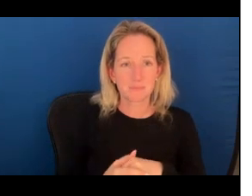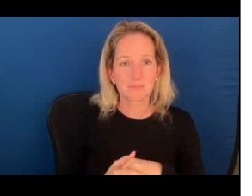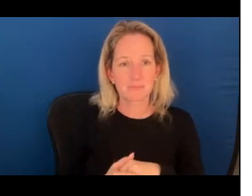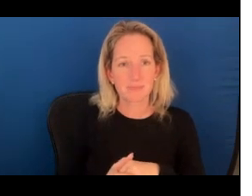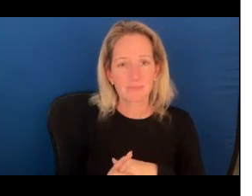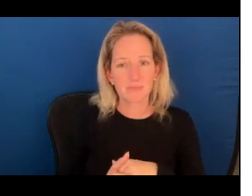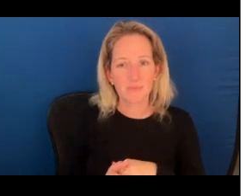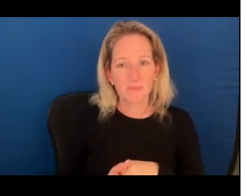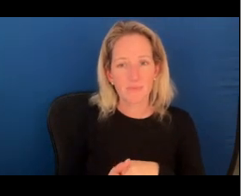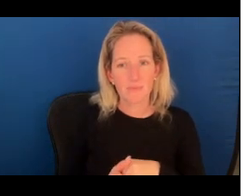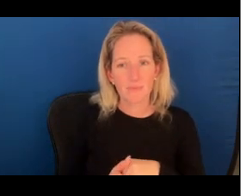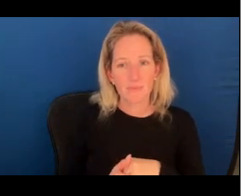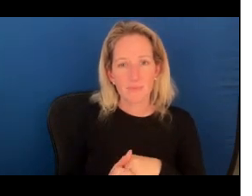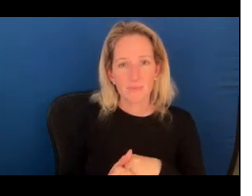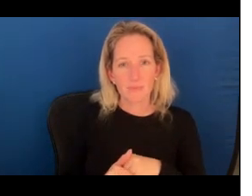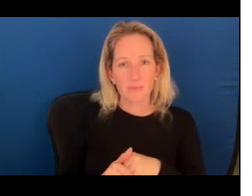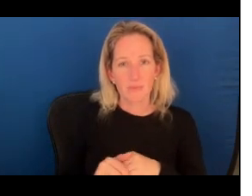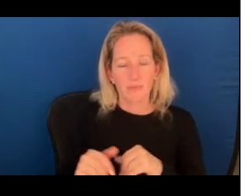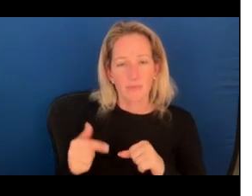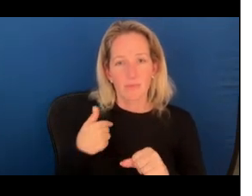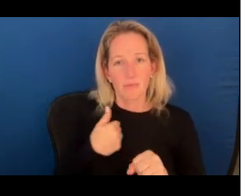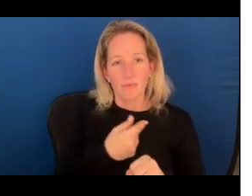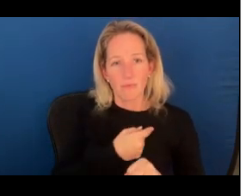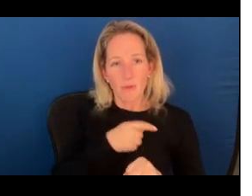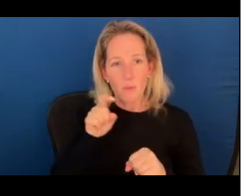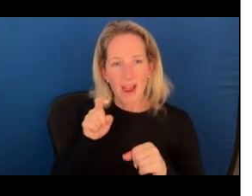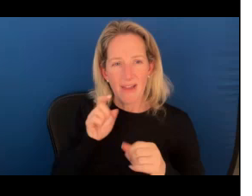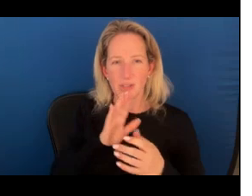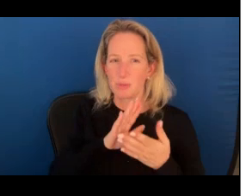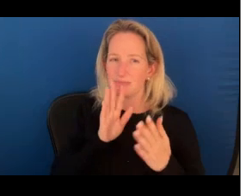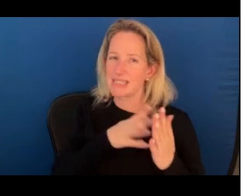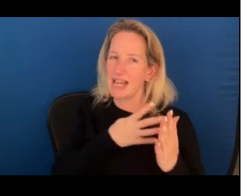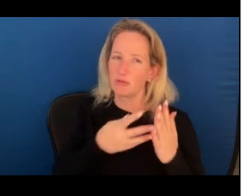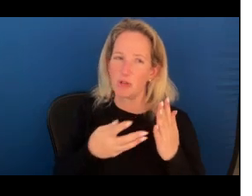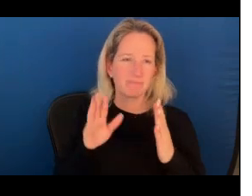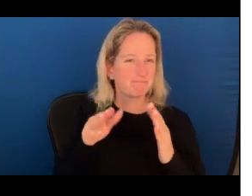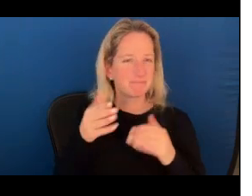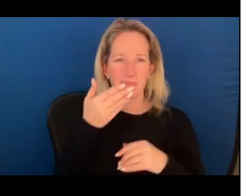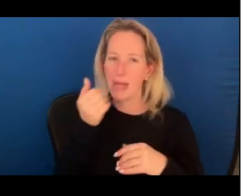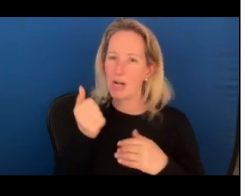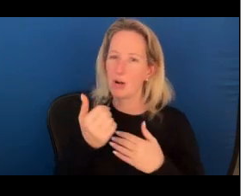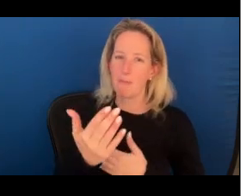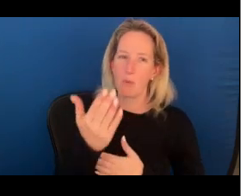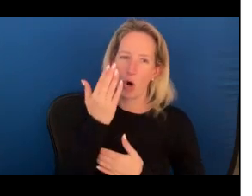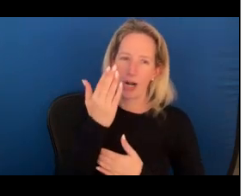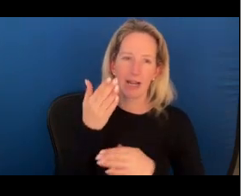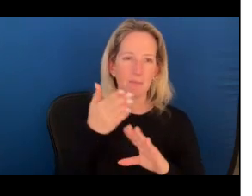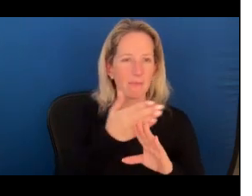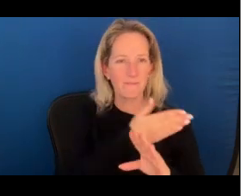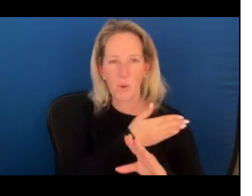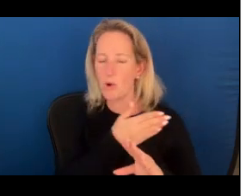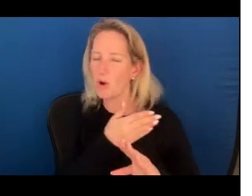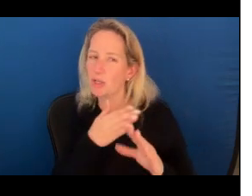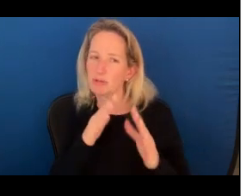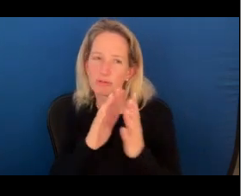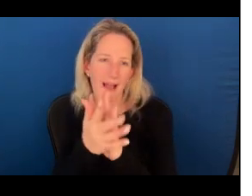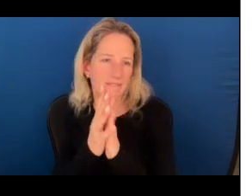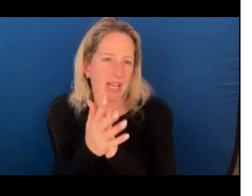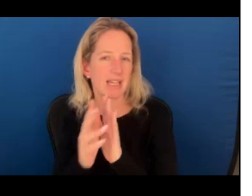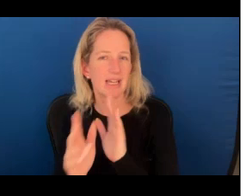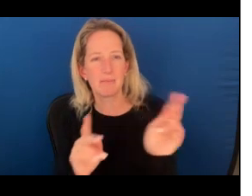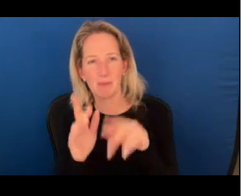we have to schedule the cleanups are best done in the morning before there's a lot of traffic and when people are available. So it doesn't always line